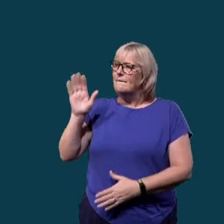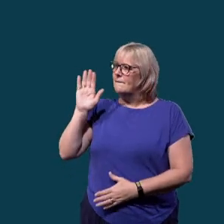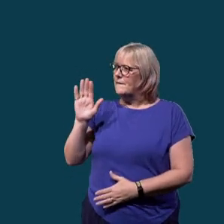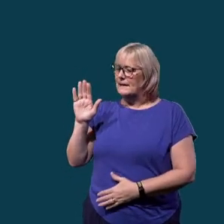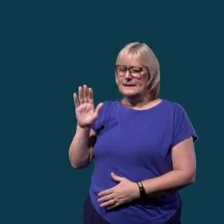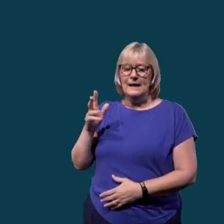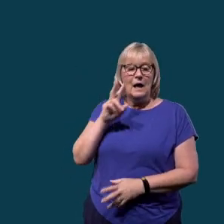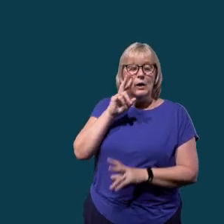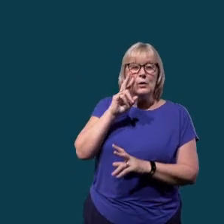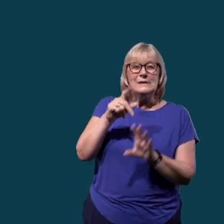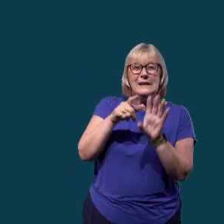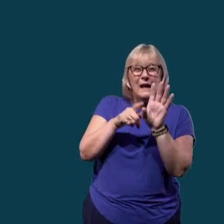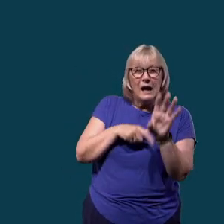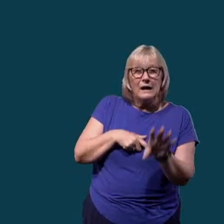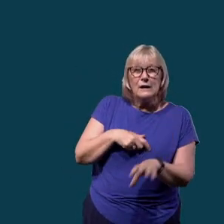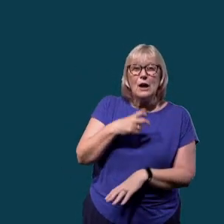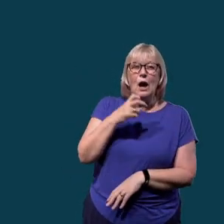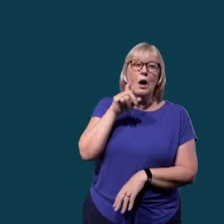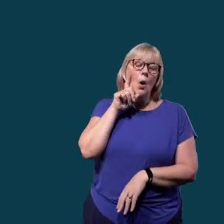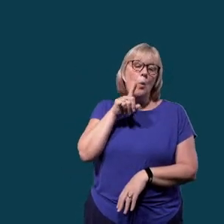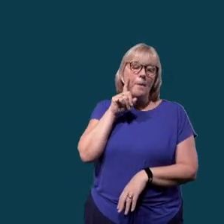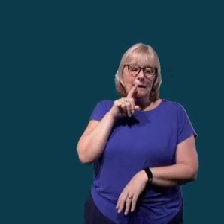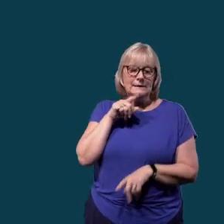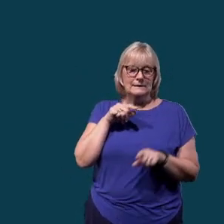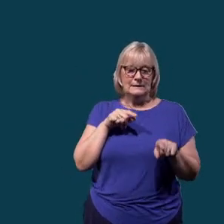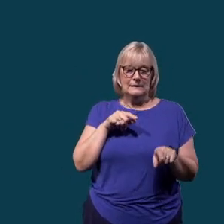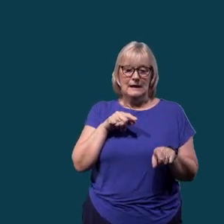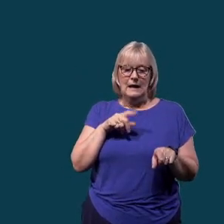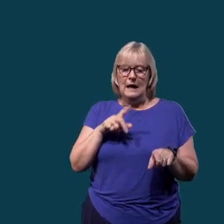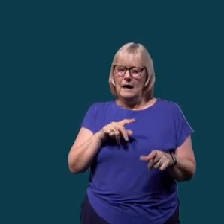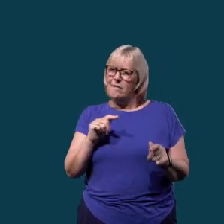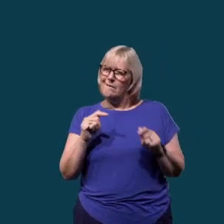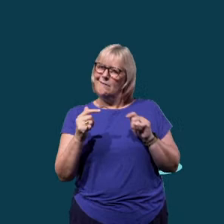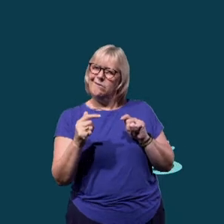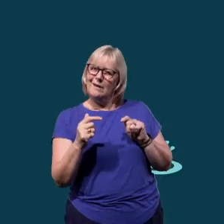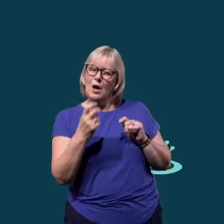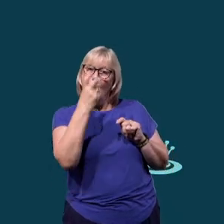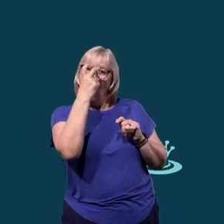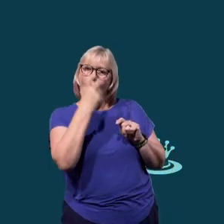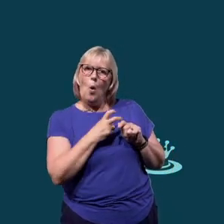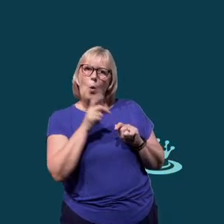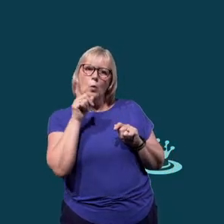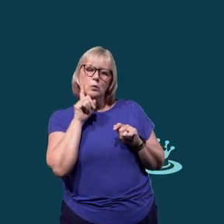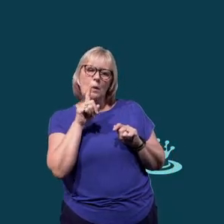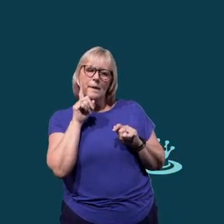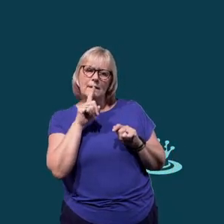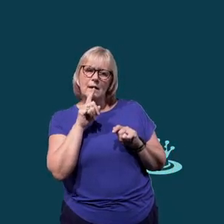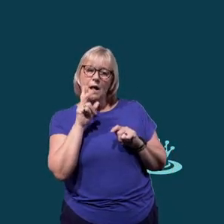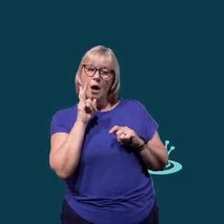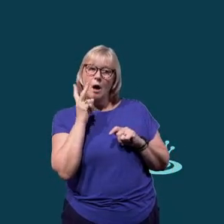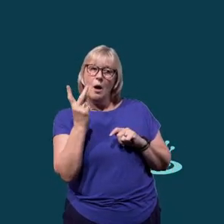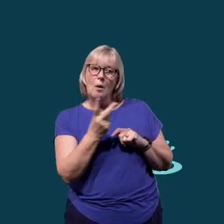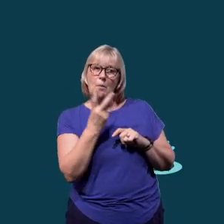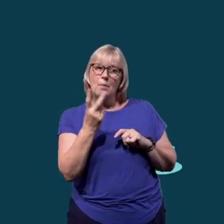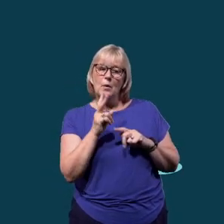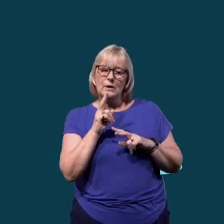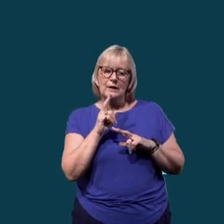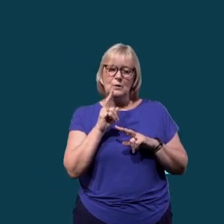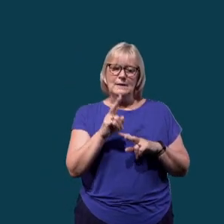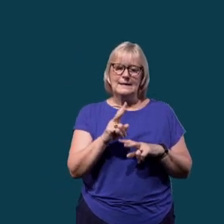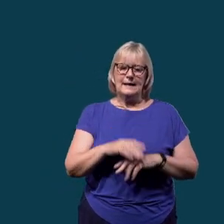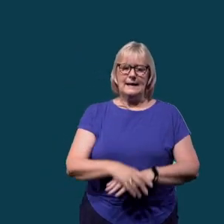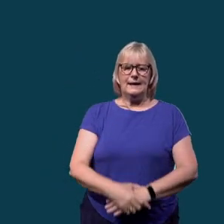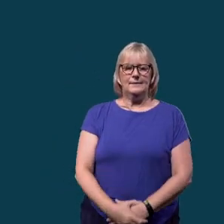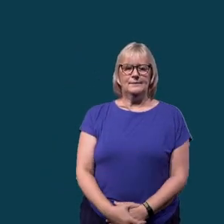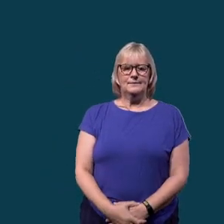the young woman and the old woman. This is a great little tool for teaching Mark. So just make sure you can see them both, the young woman and the